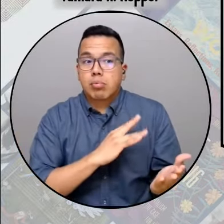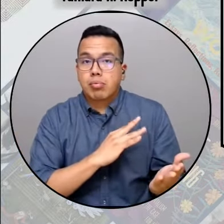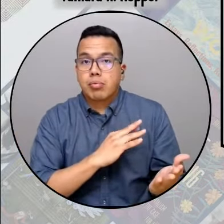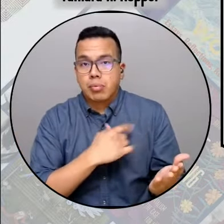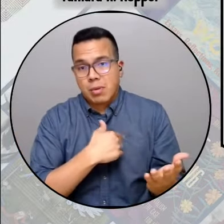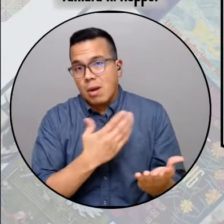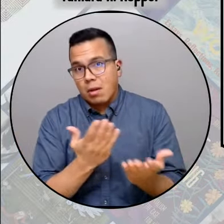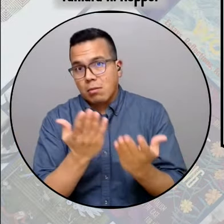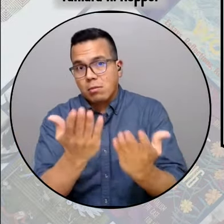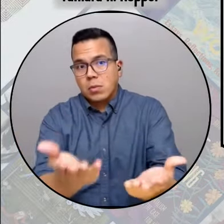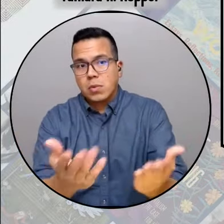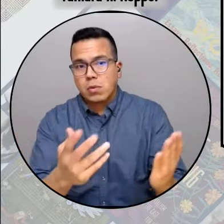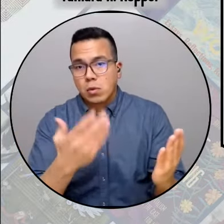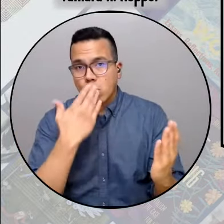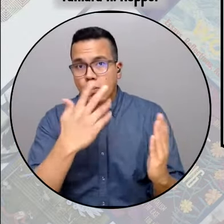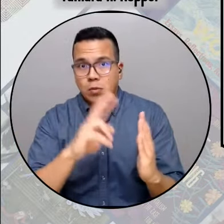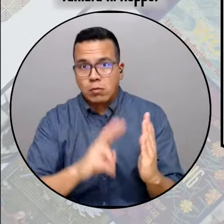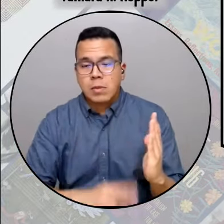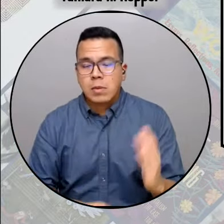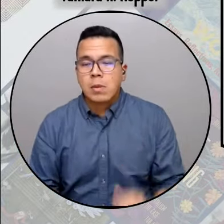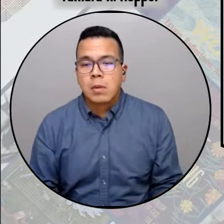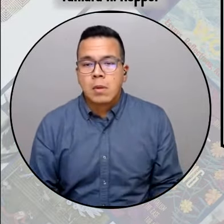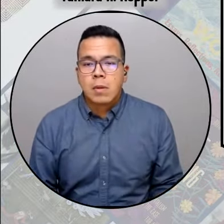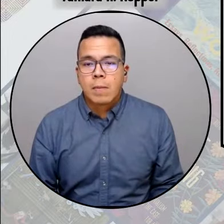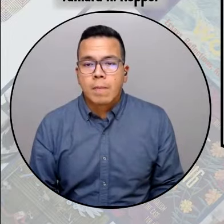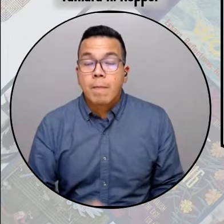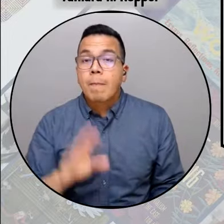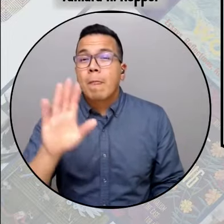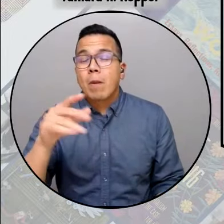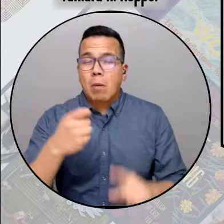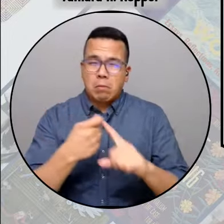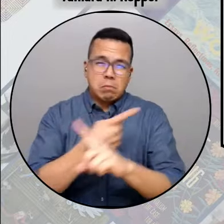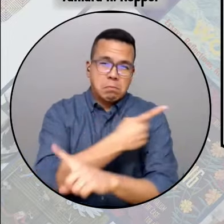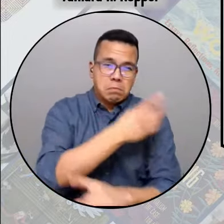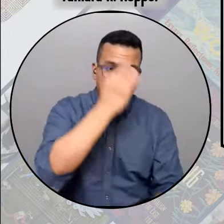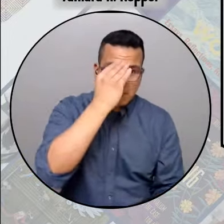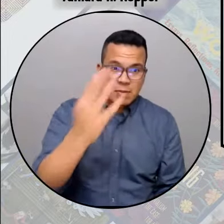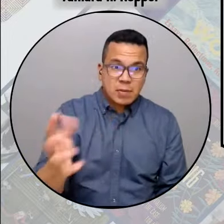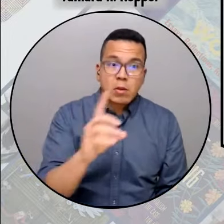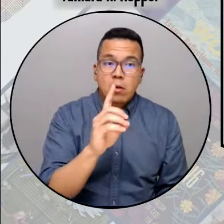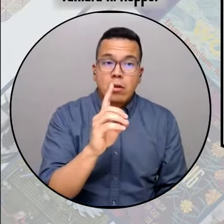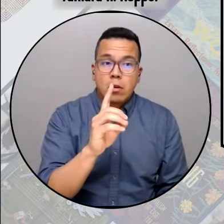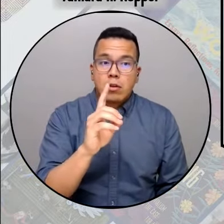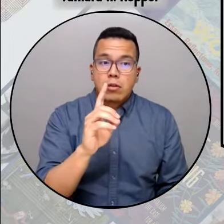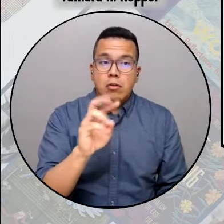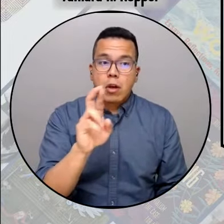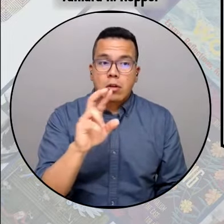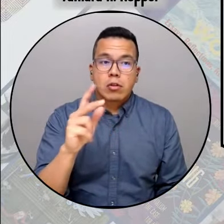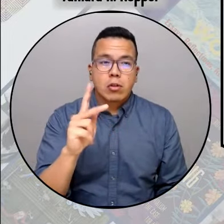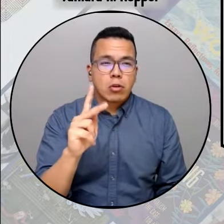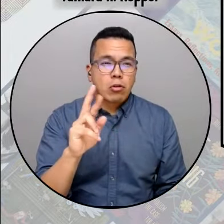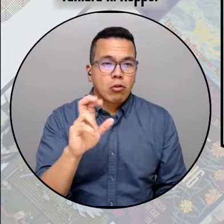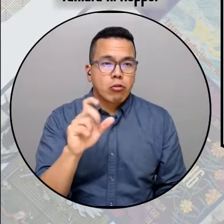By the way, I just want to say, Dr. Kretzidemus, he's editing a volume called Modern Migrations,